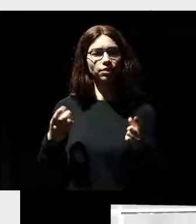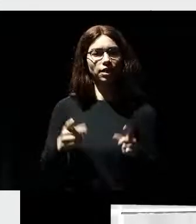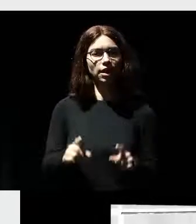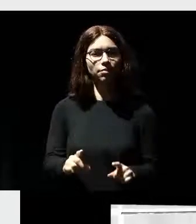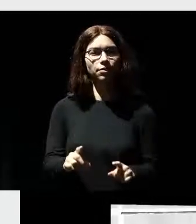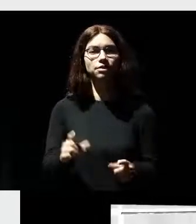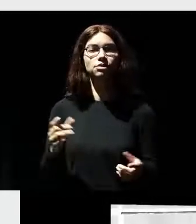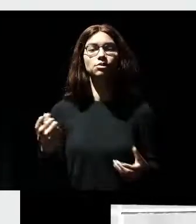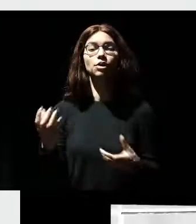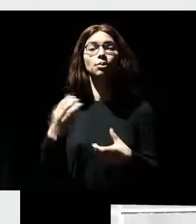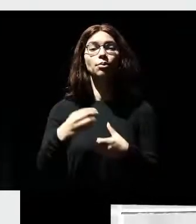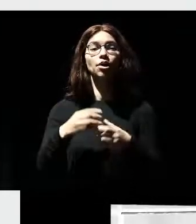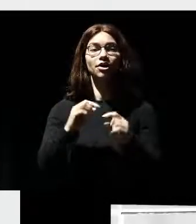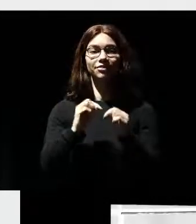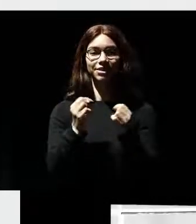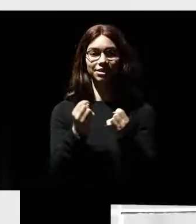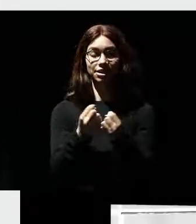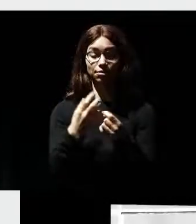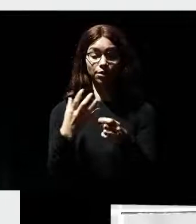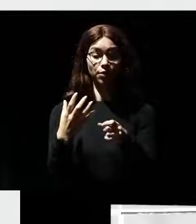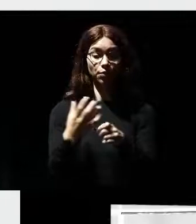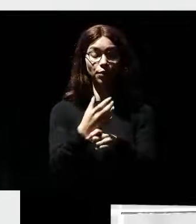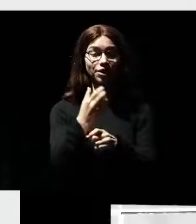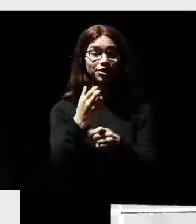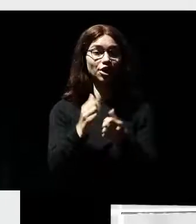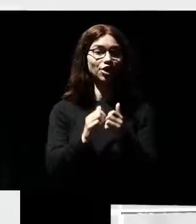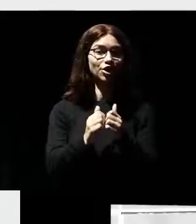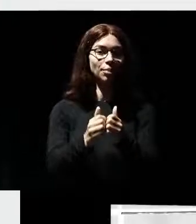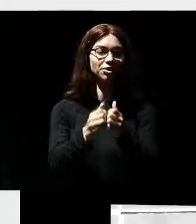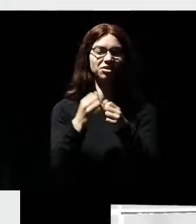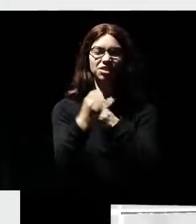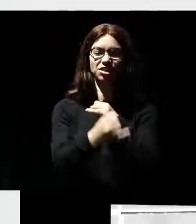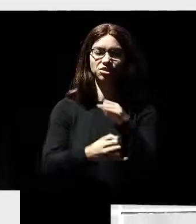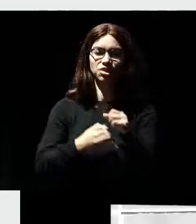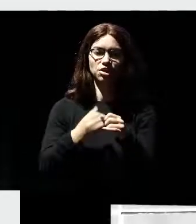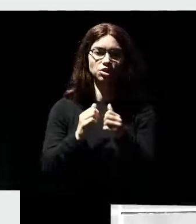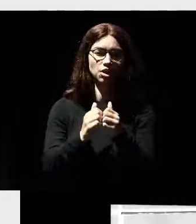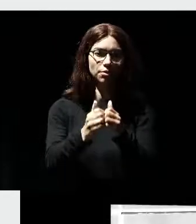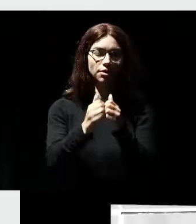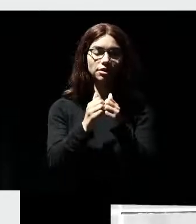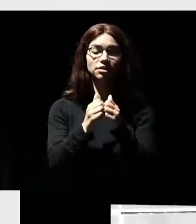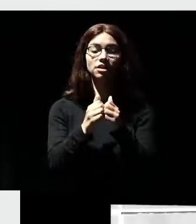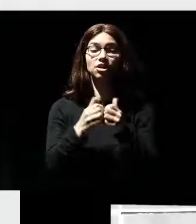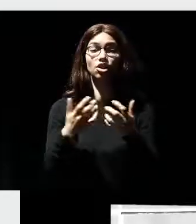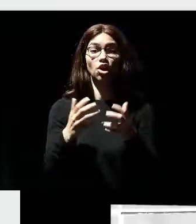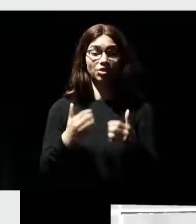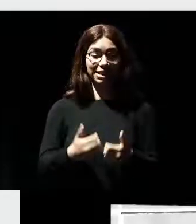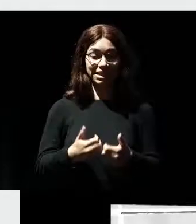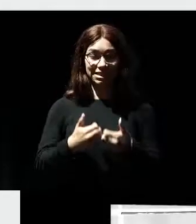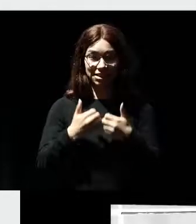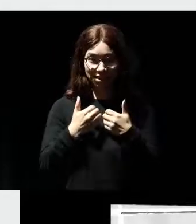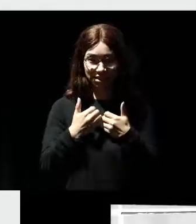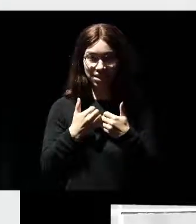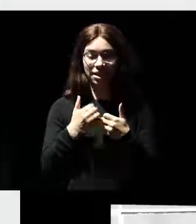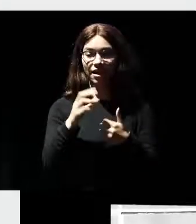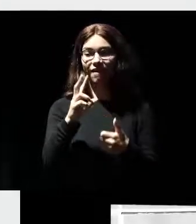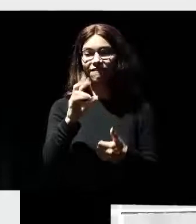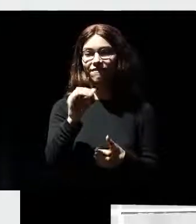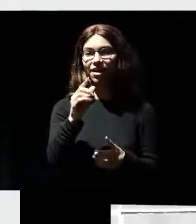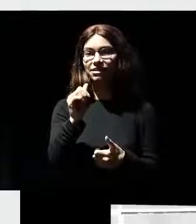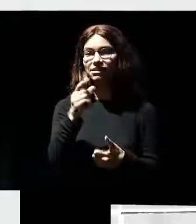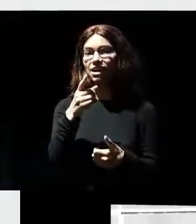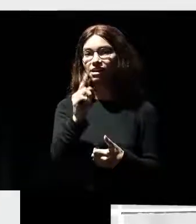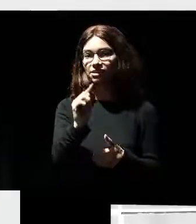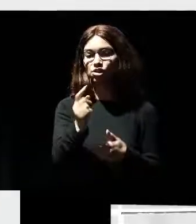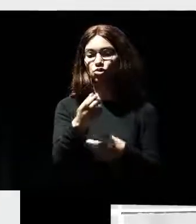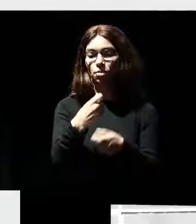were part of a team that won a competition, an international competition, to replace the existing 6th Street Viaduct